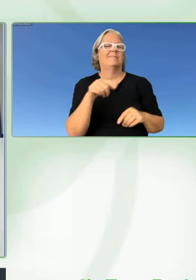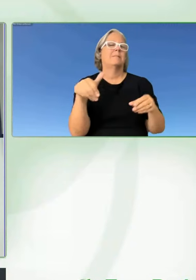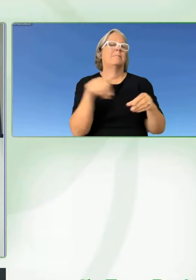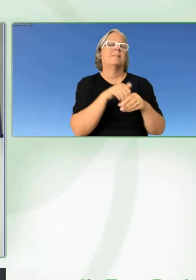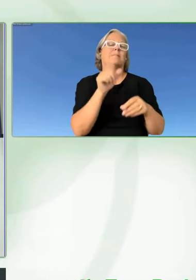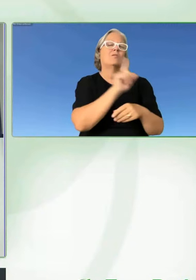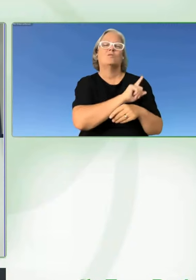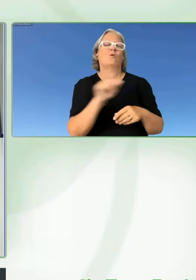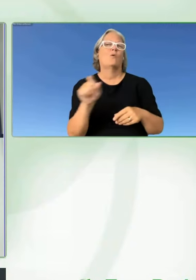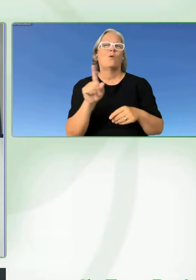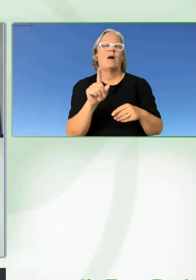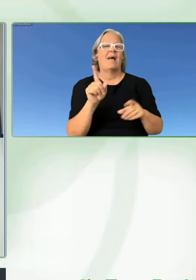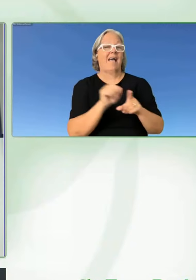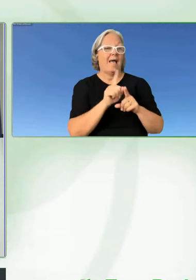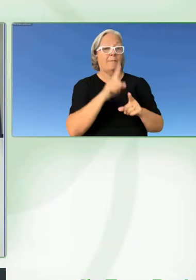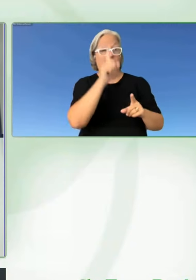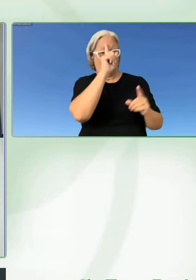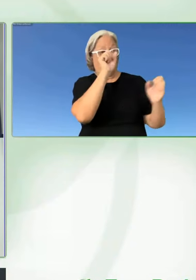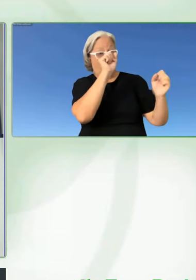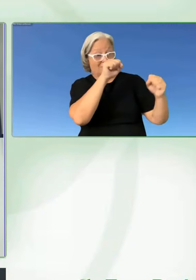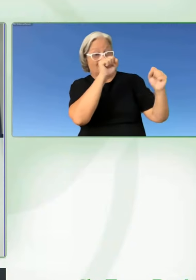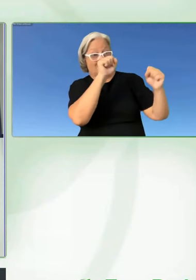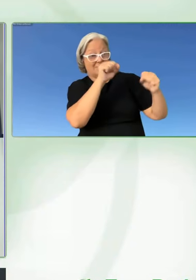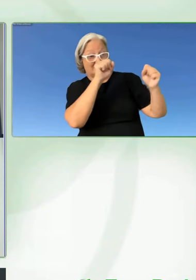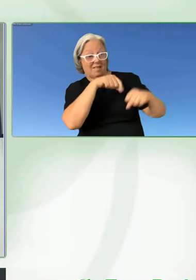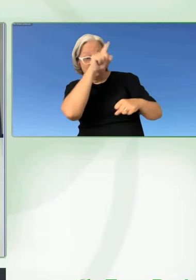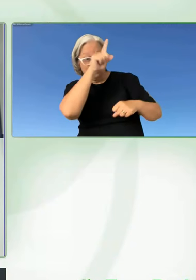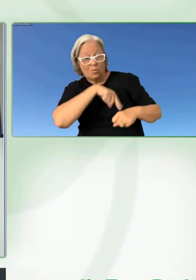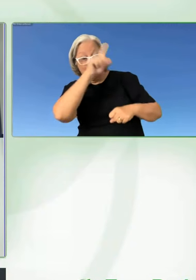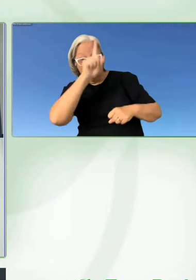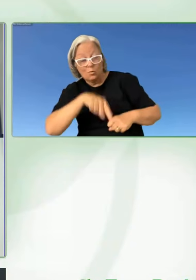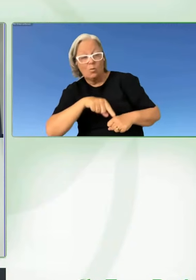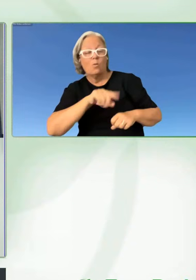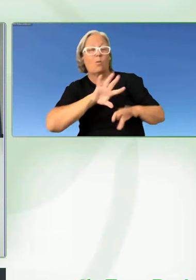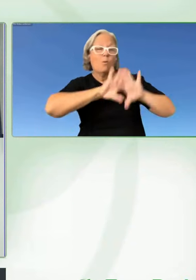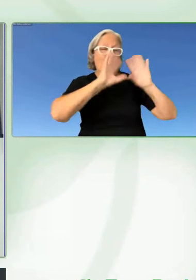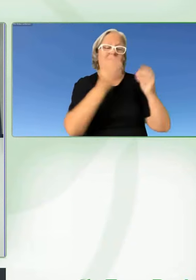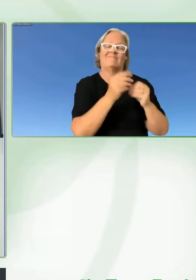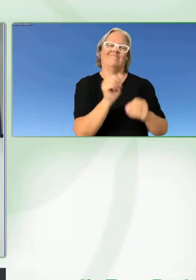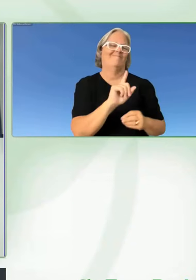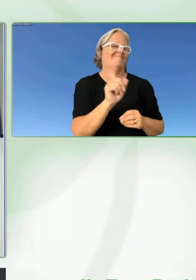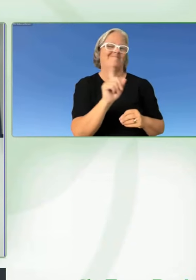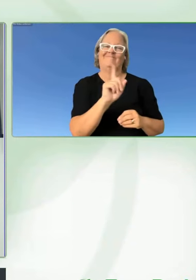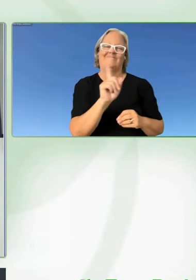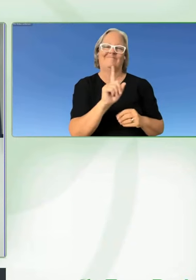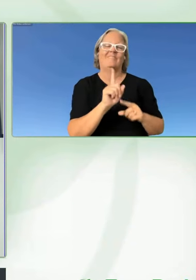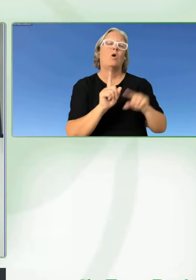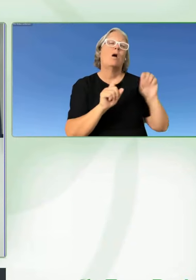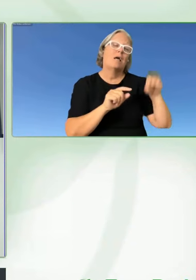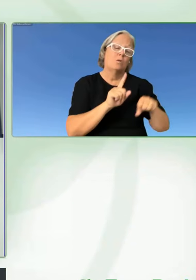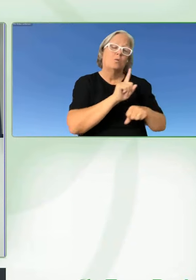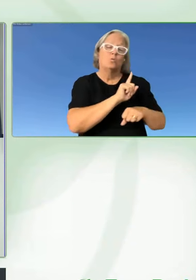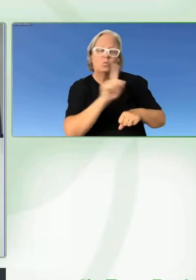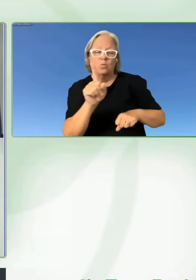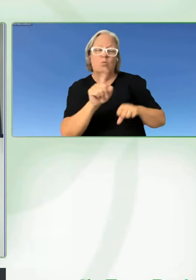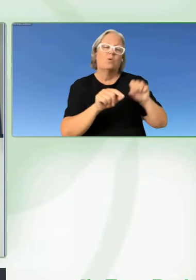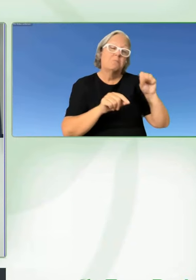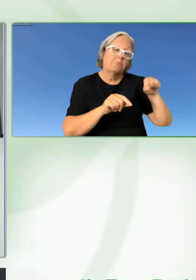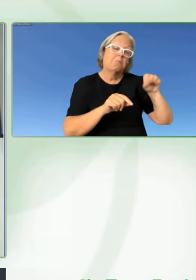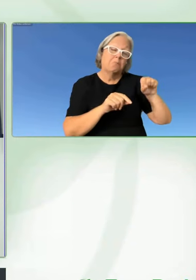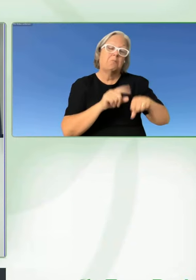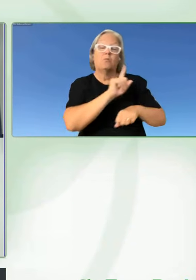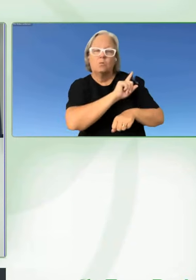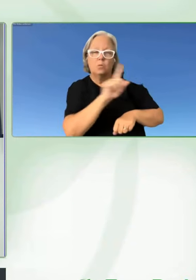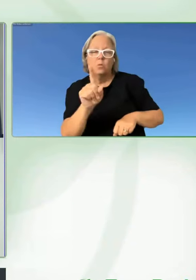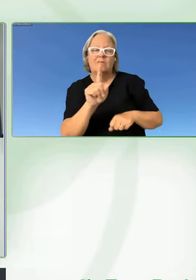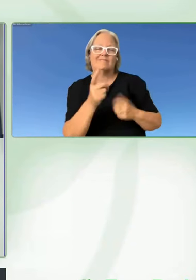all the elements of this directive. Now the Belgian presidency, which is temporarily taking the role also